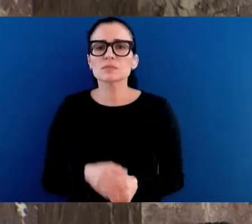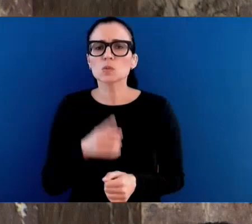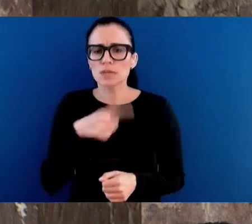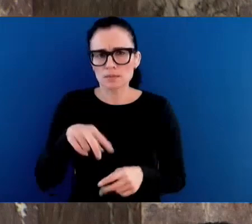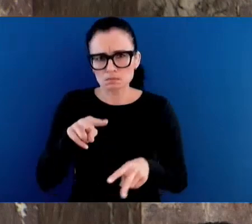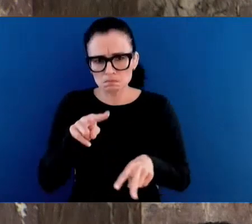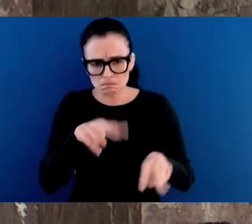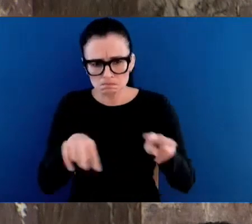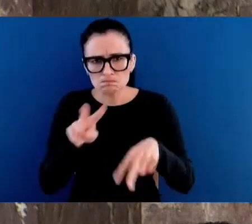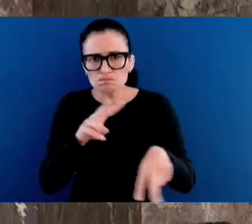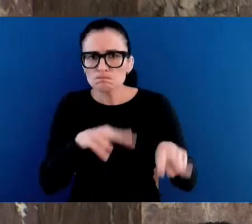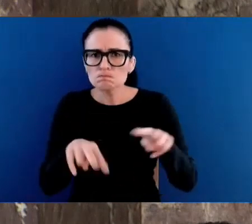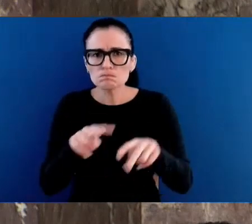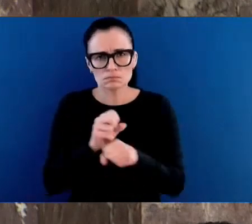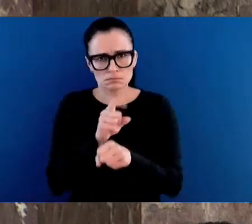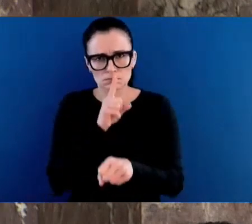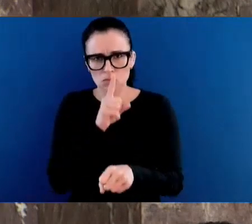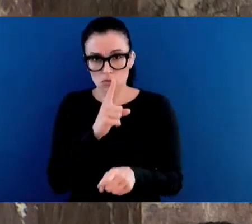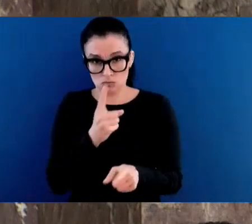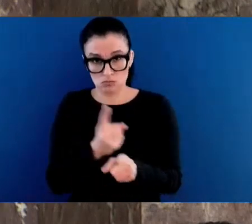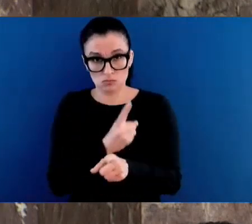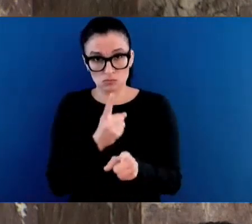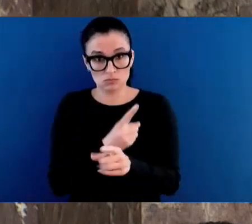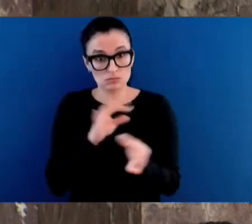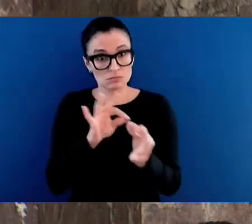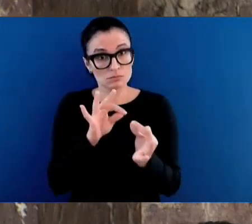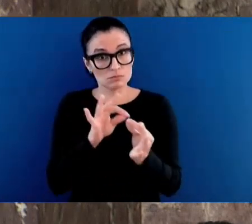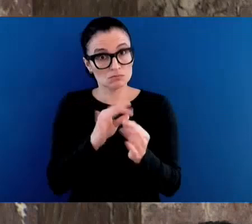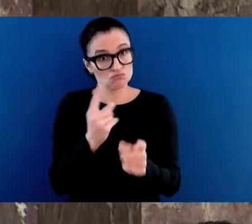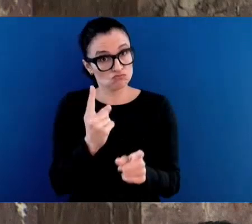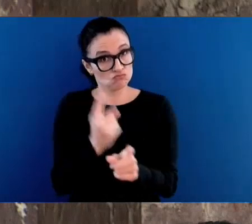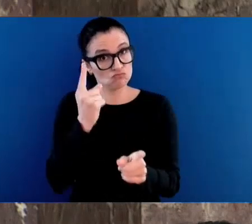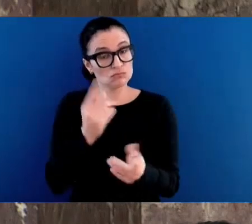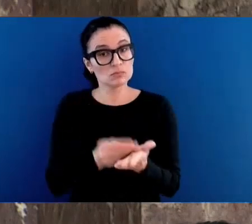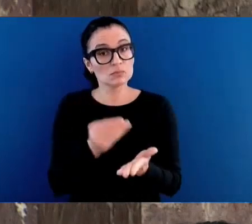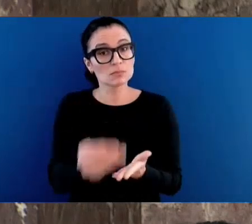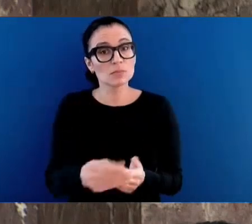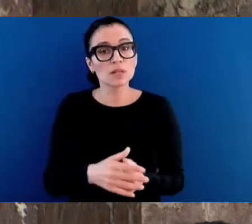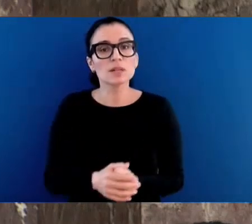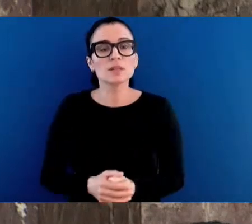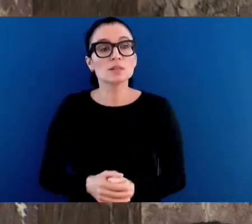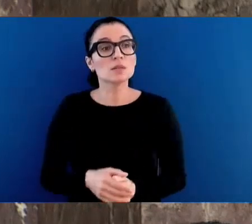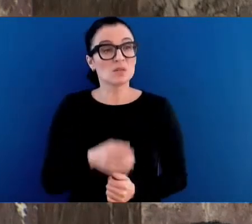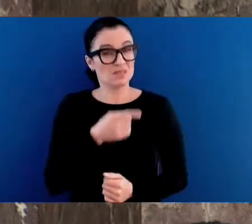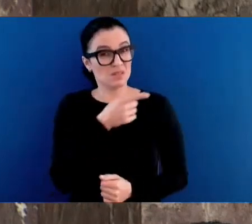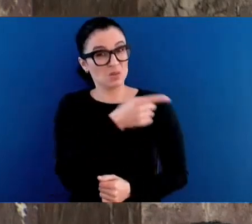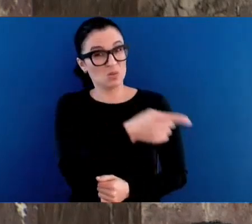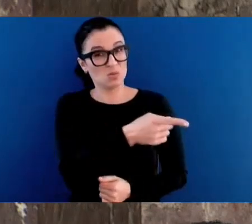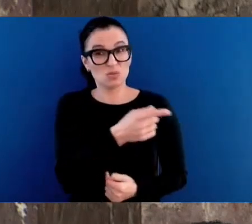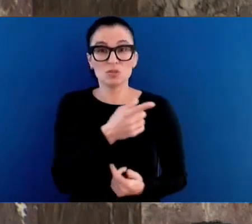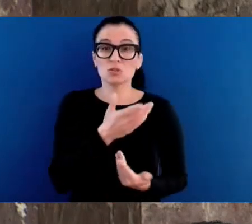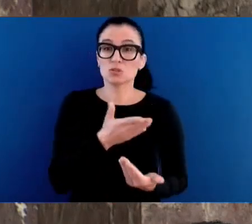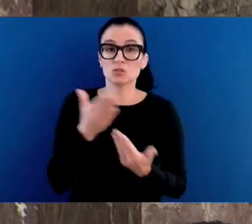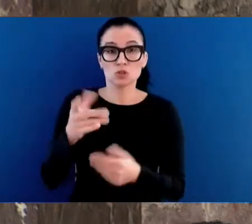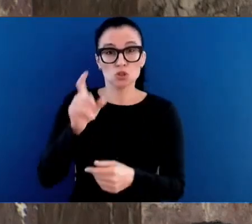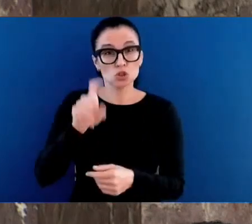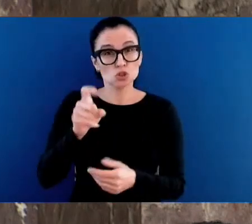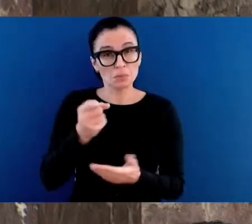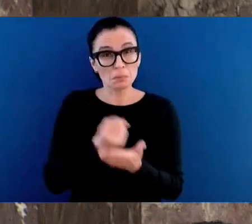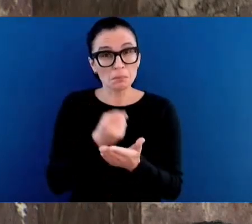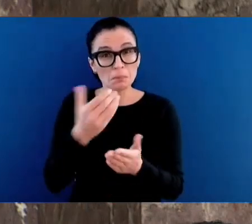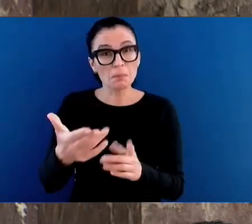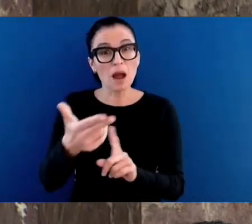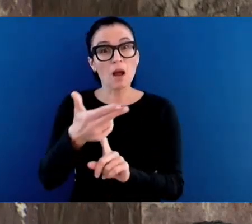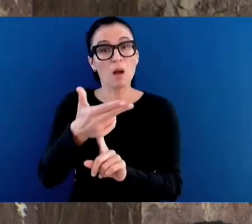whether we should buy hotels early or whether we should buy them late. But what's most important, I think, for any community that's struggling